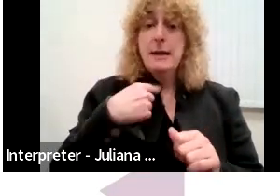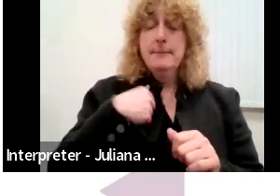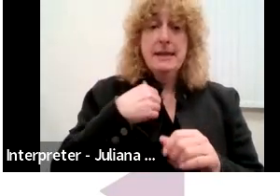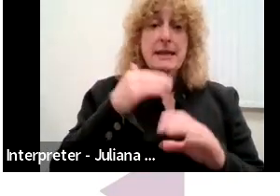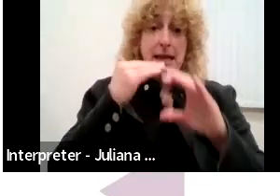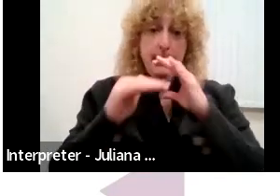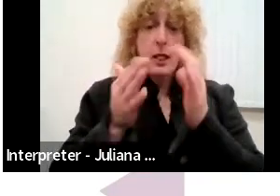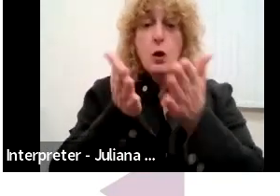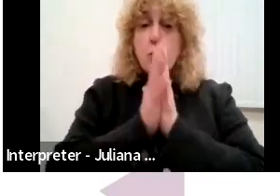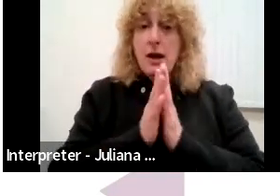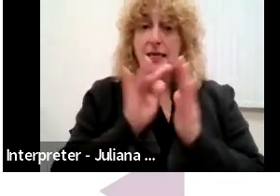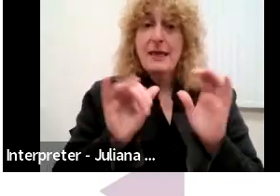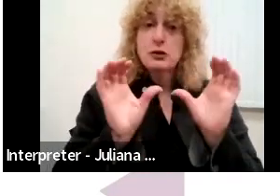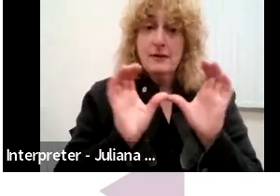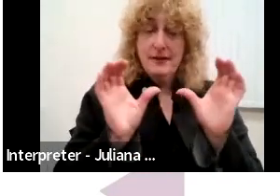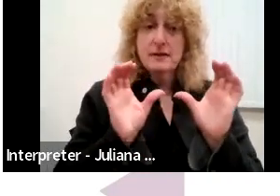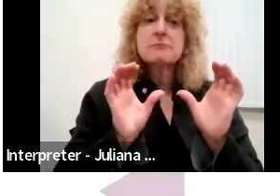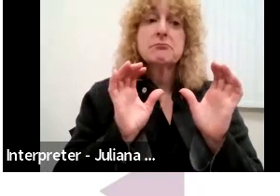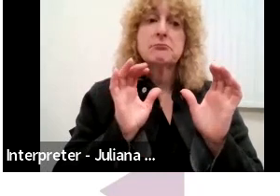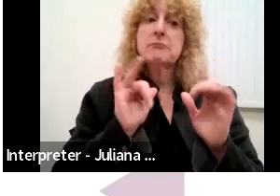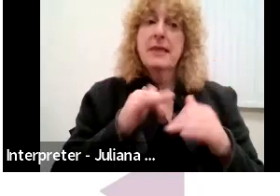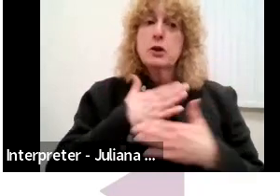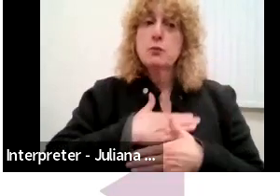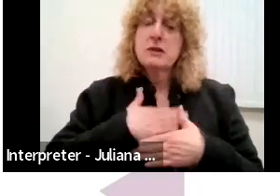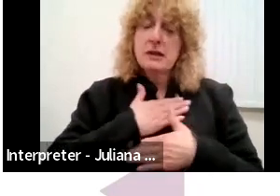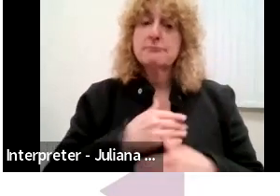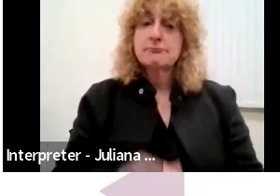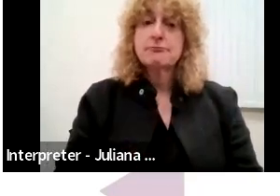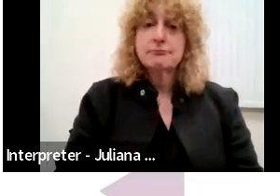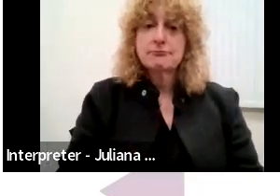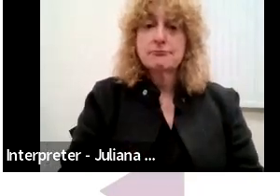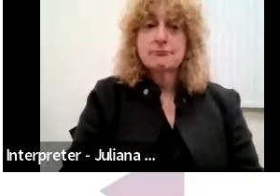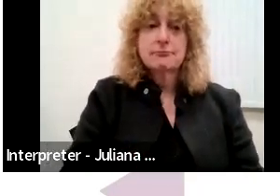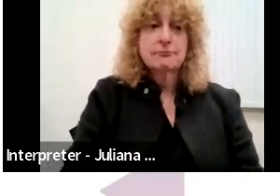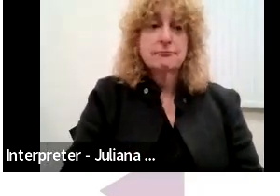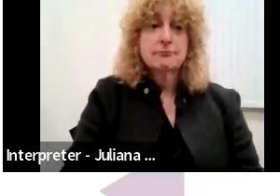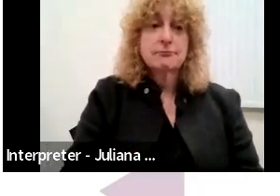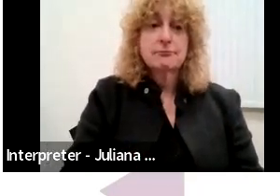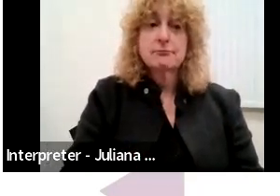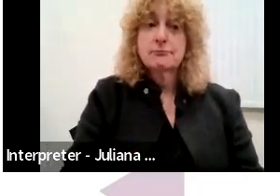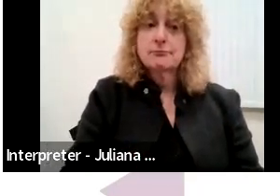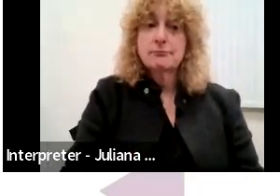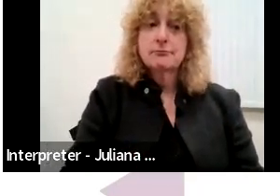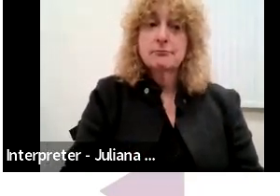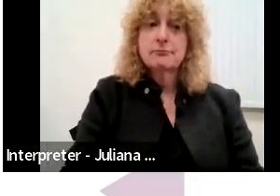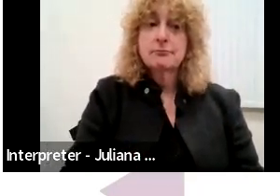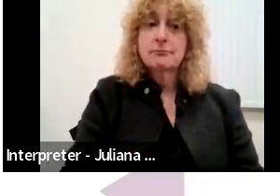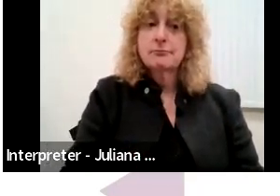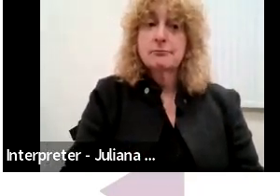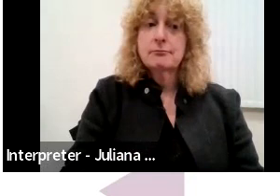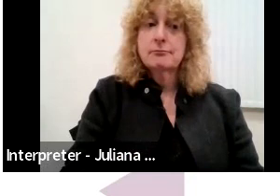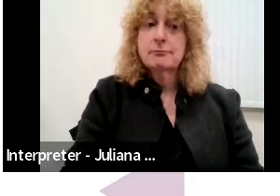email requesting that certificate, that would be appreciated. And Kelly's email is